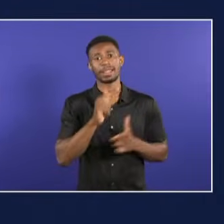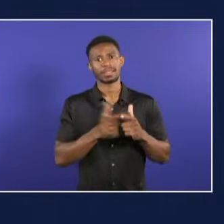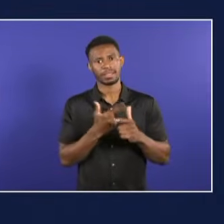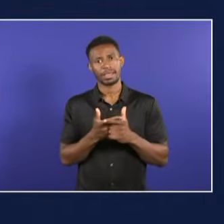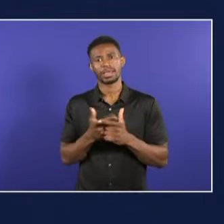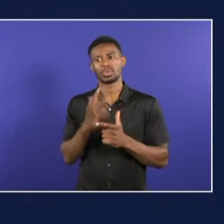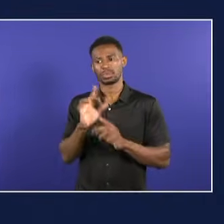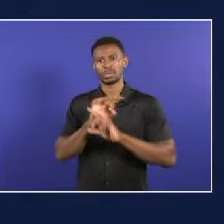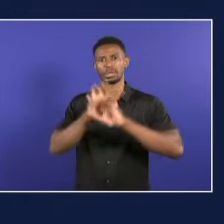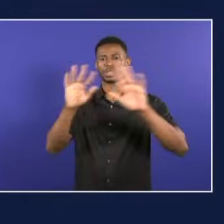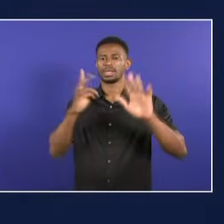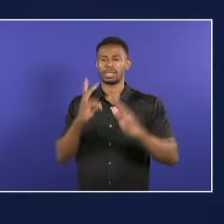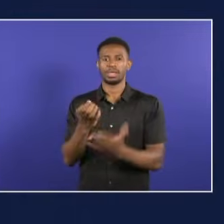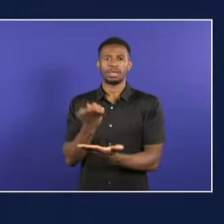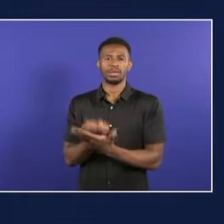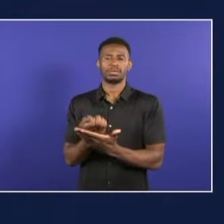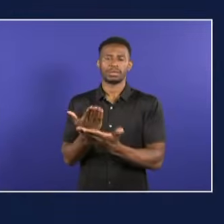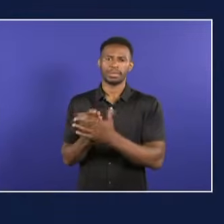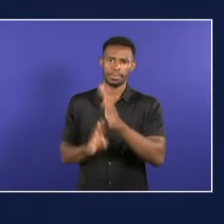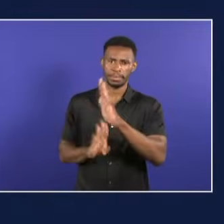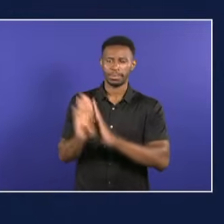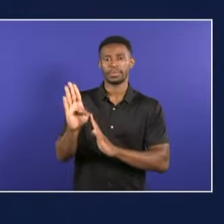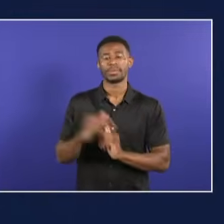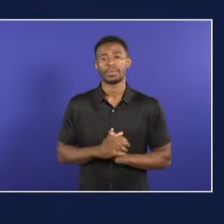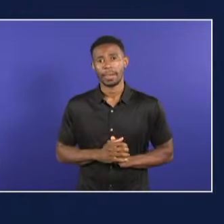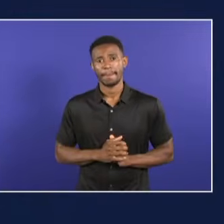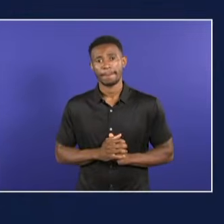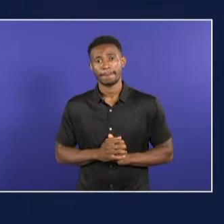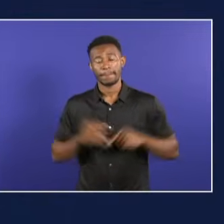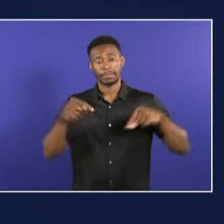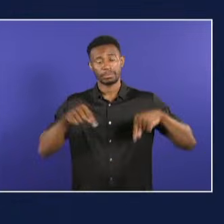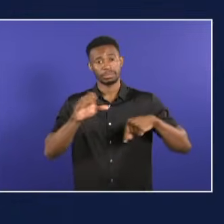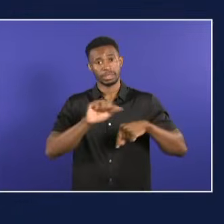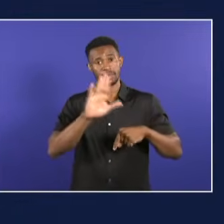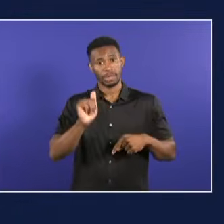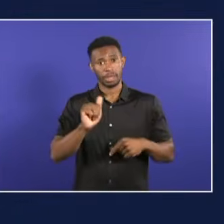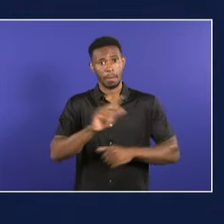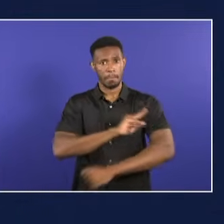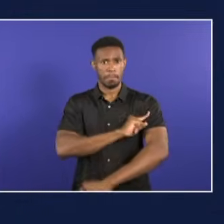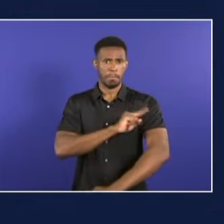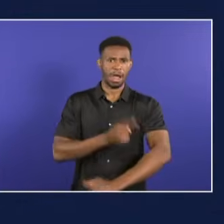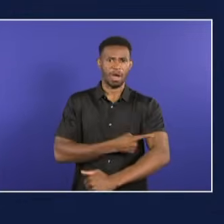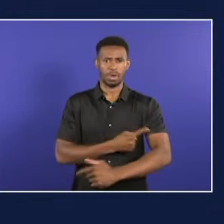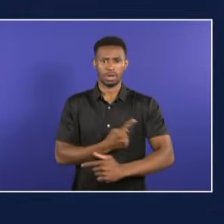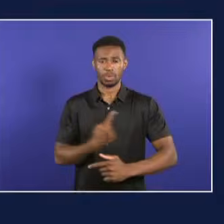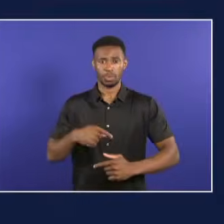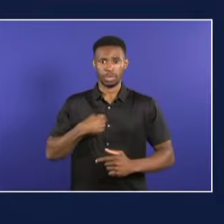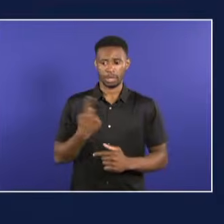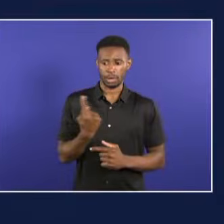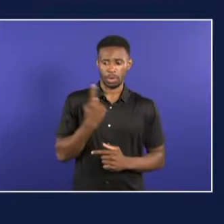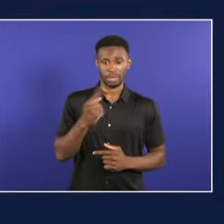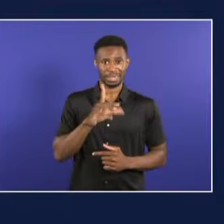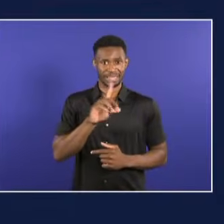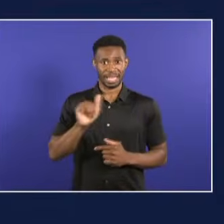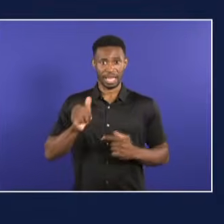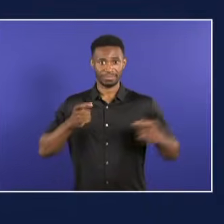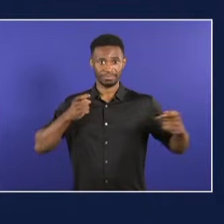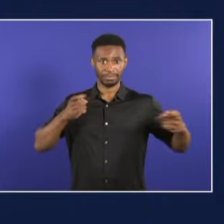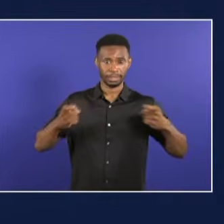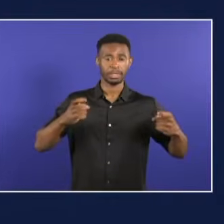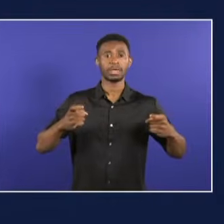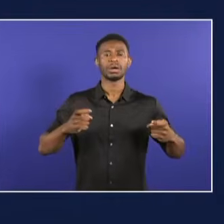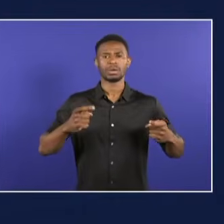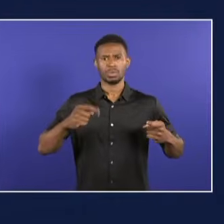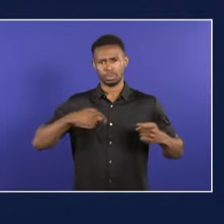Friends, we can win power in South Africa. We can do it,